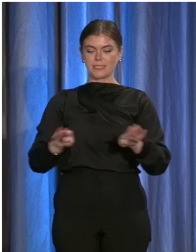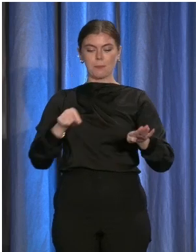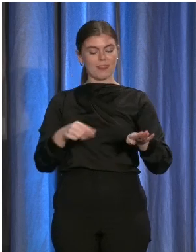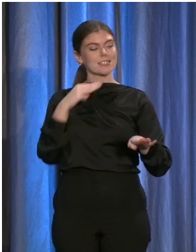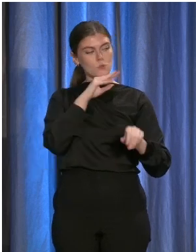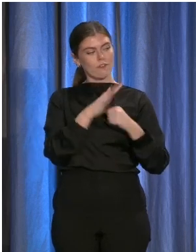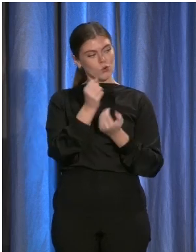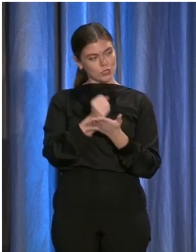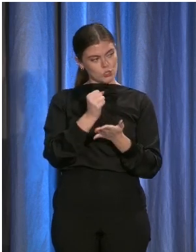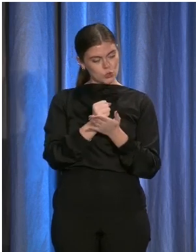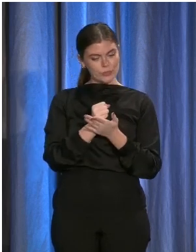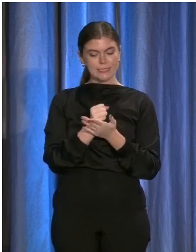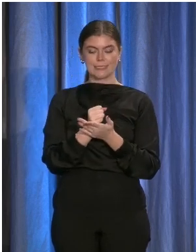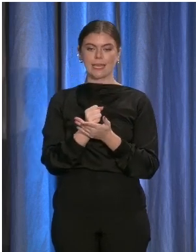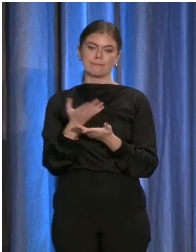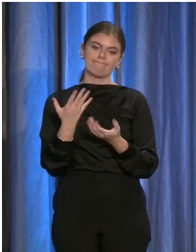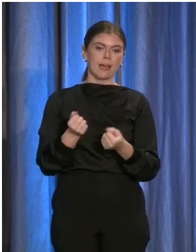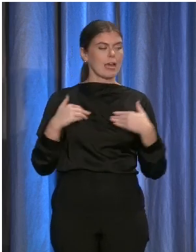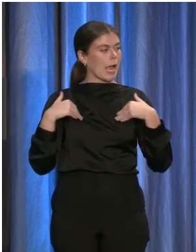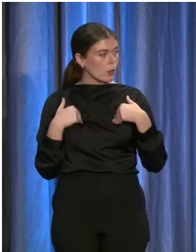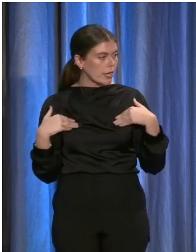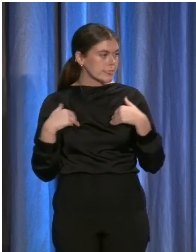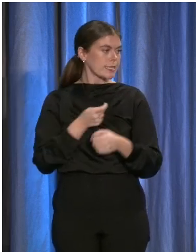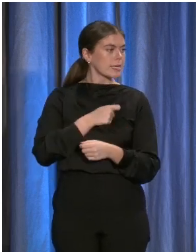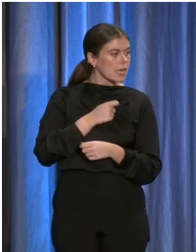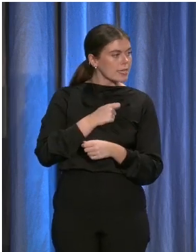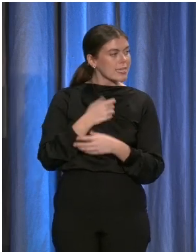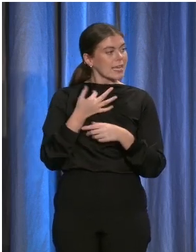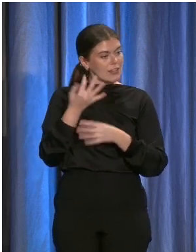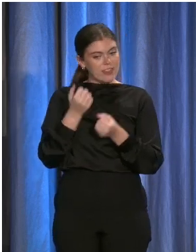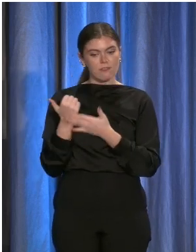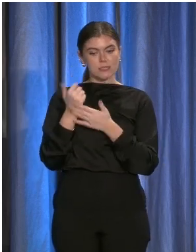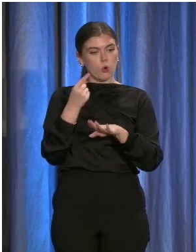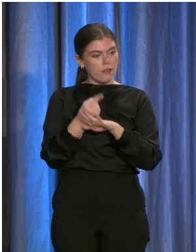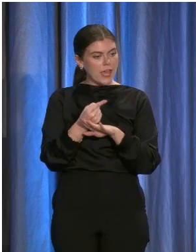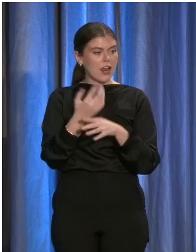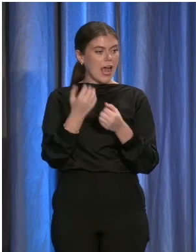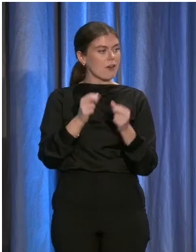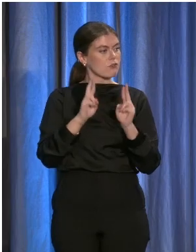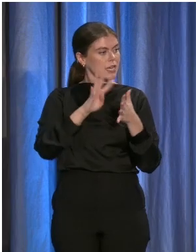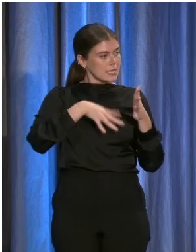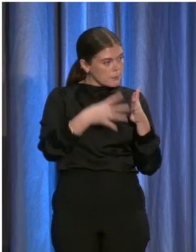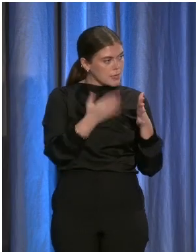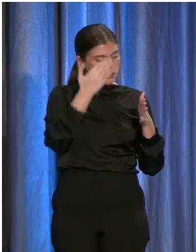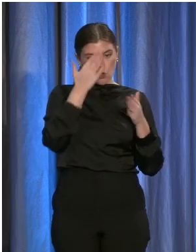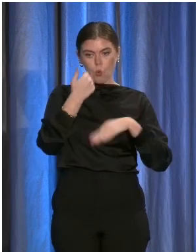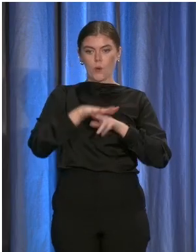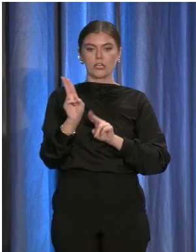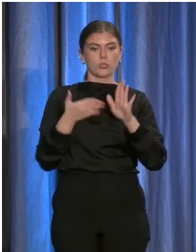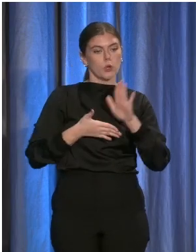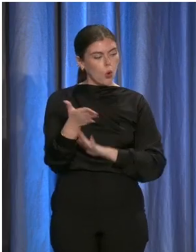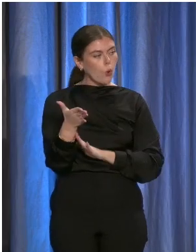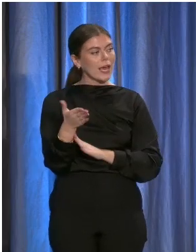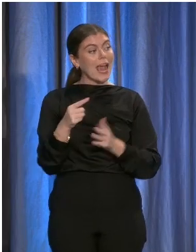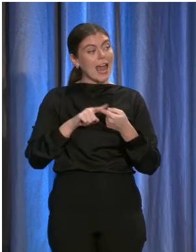that's important. They suffer from anxiety, and having that support to figure out the timetable, know where you're going and when is